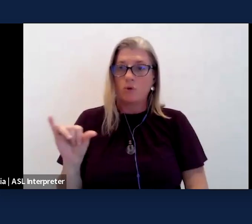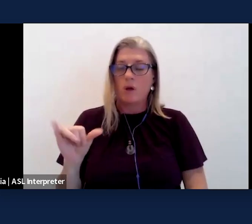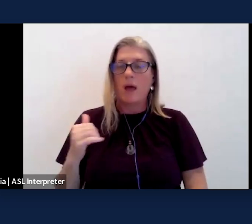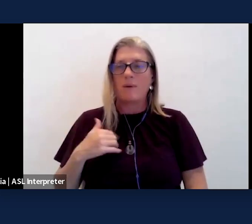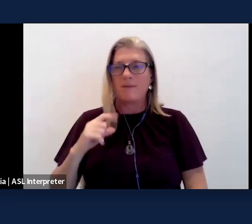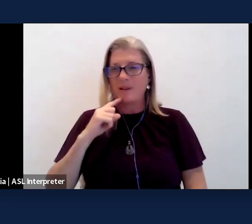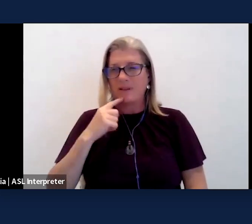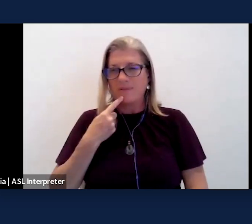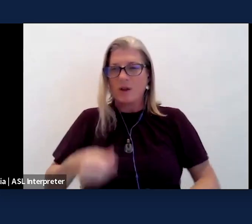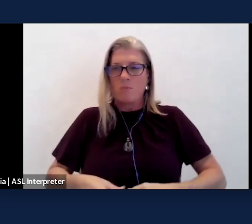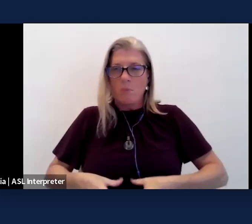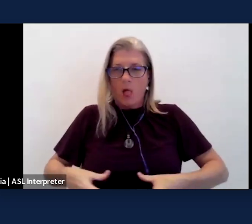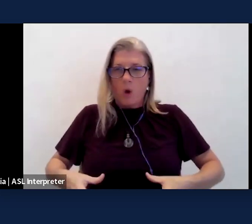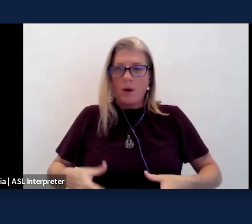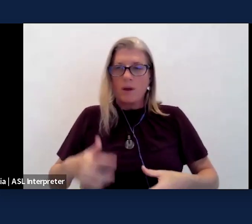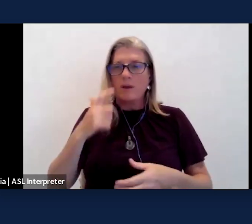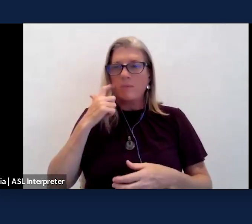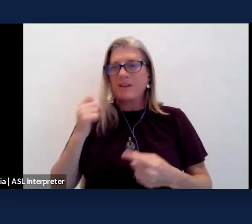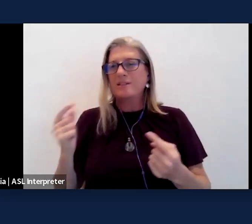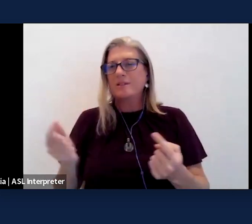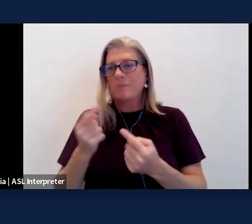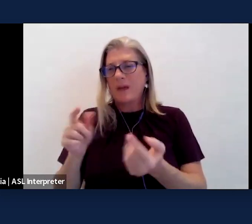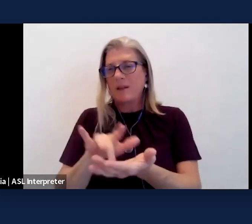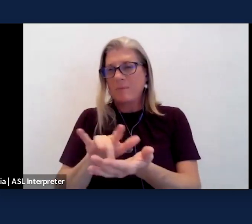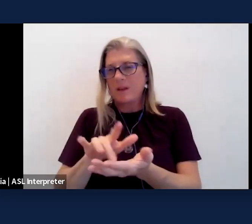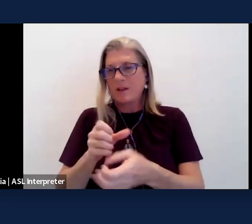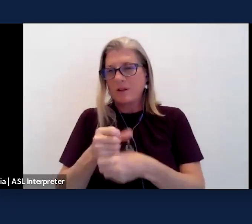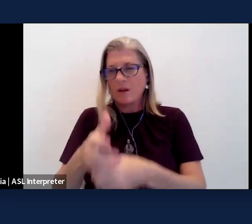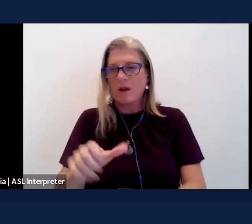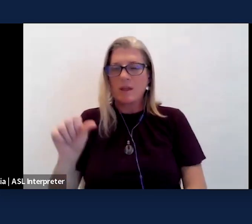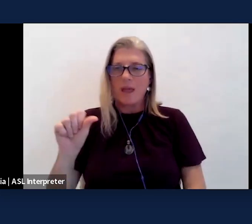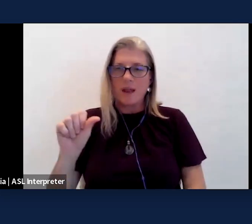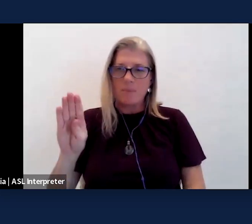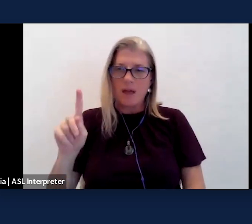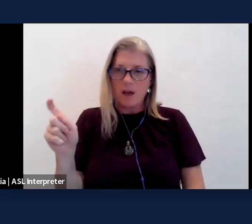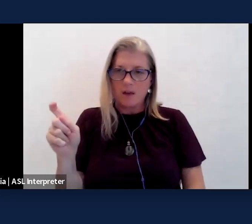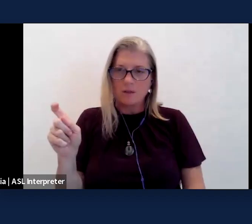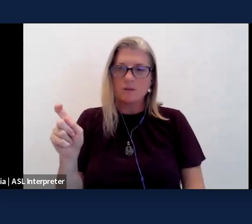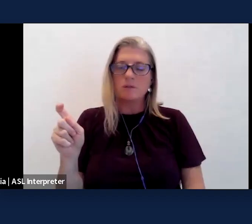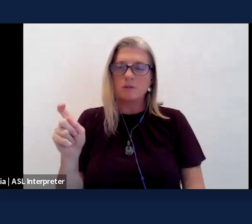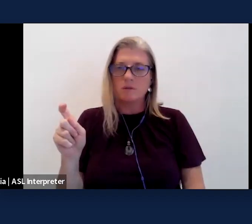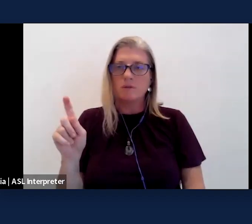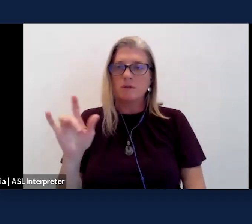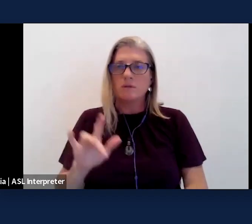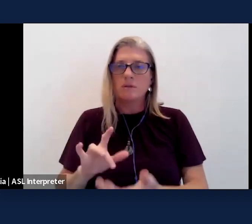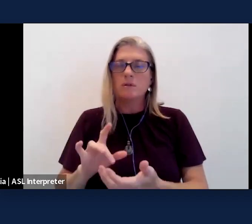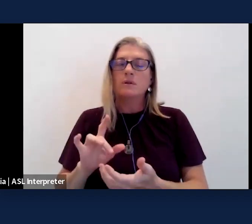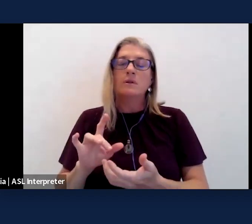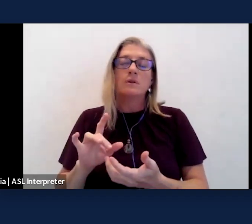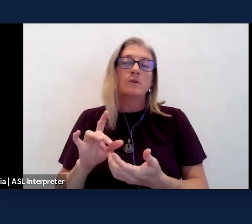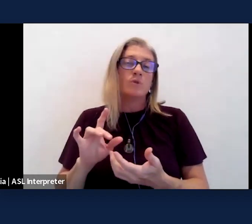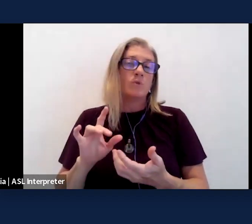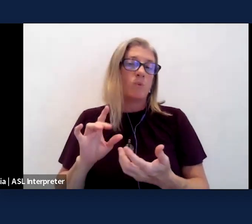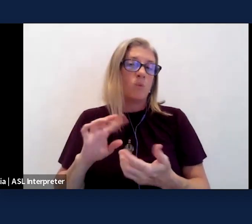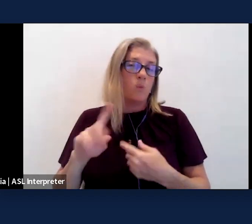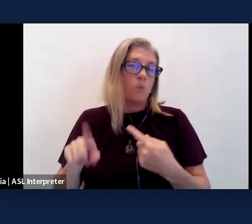severe bloating because also pain medications, antibiotics. Up to which point should